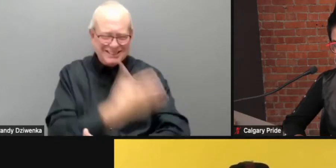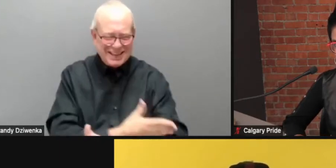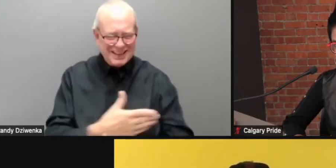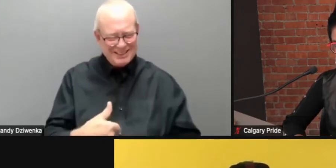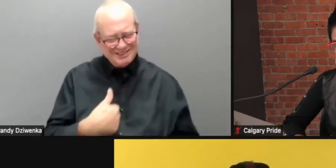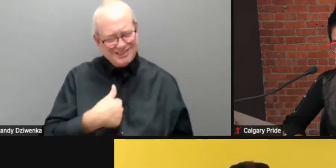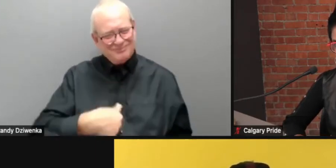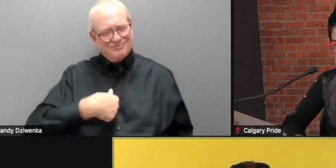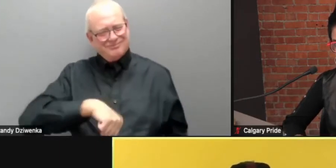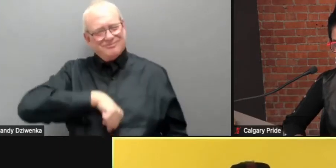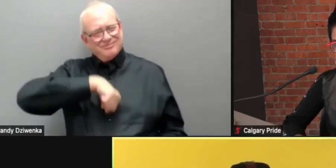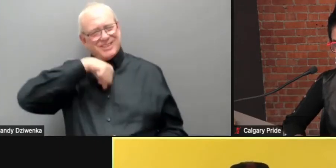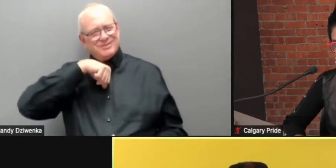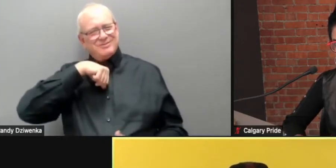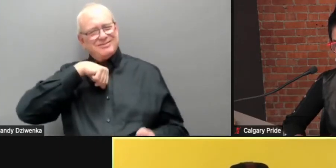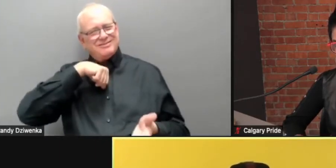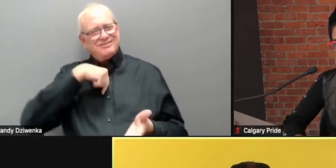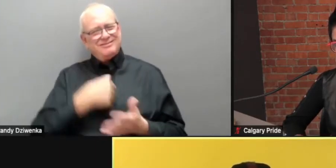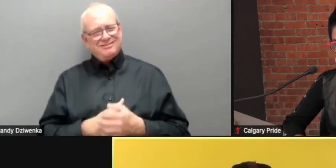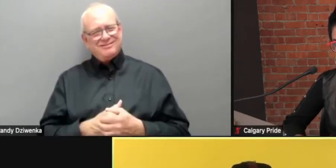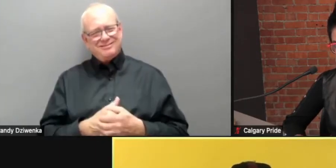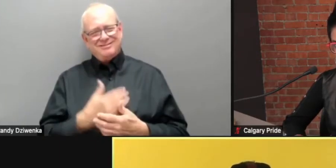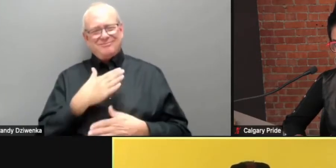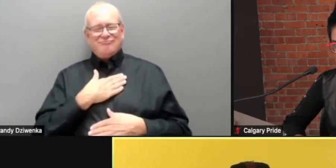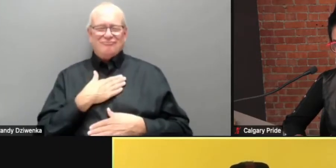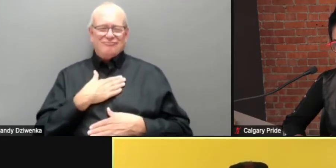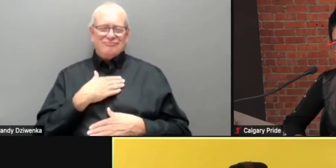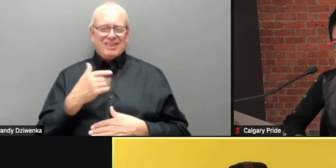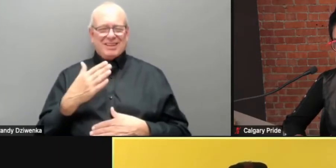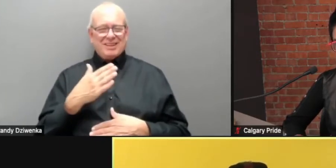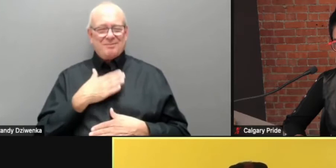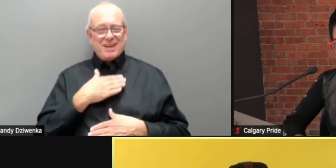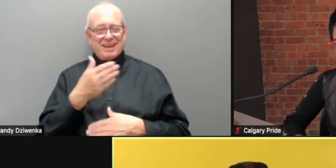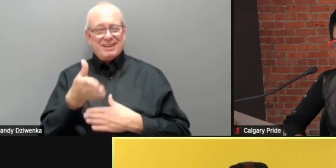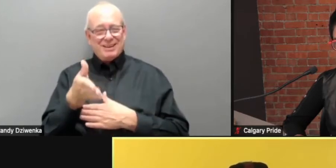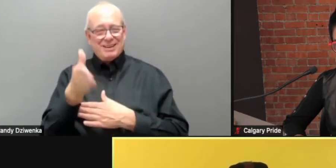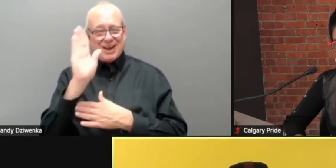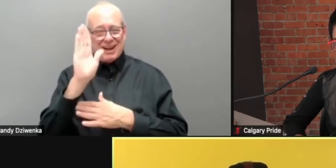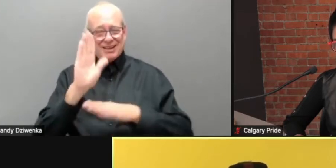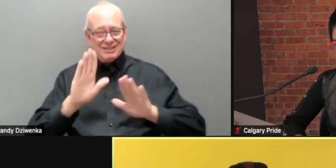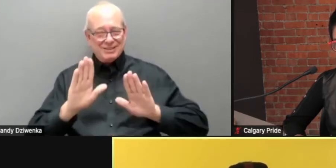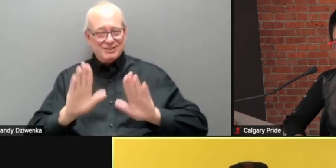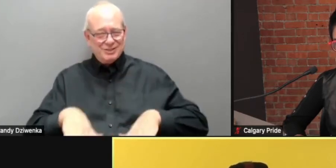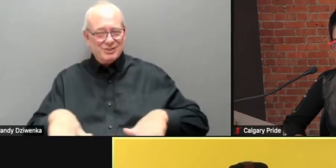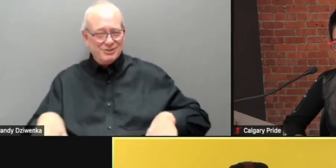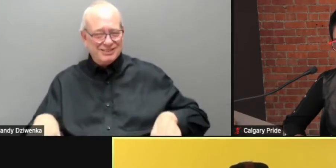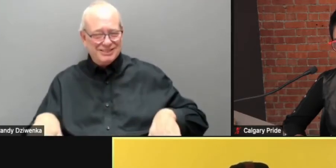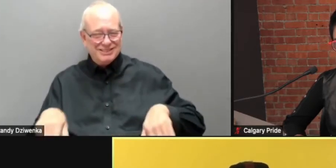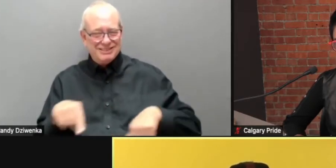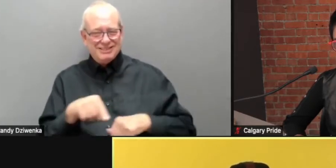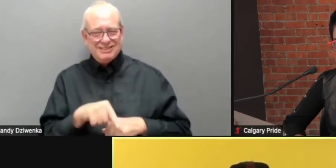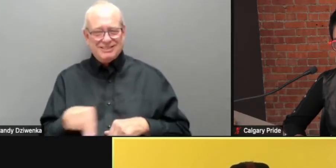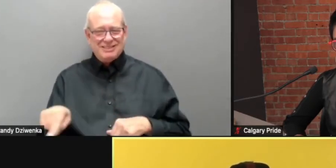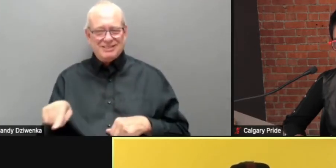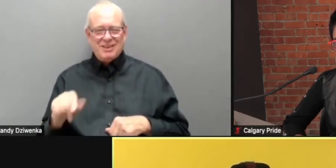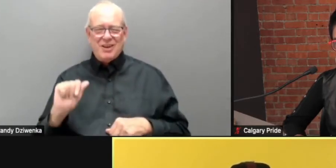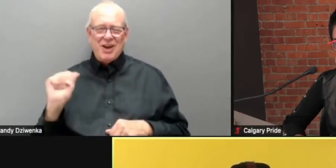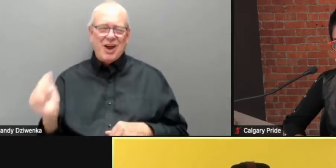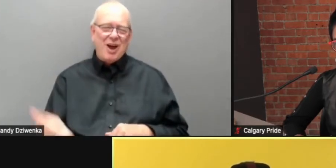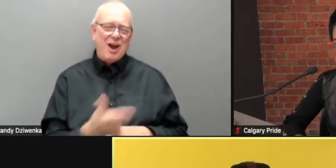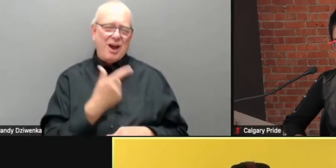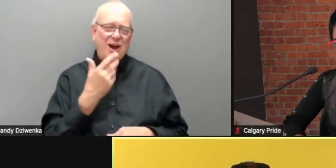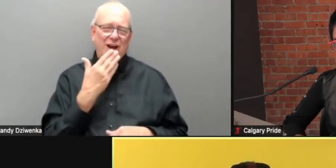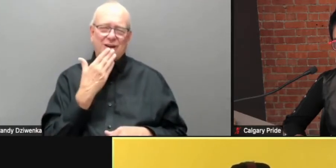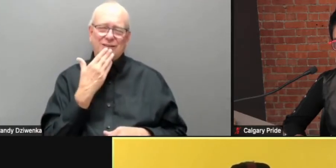And all my godchildren are all well placed in the world, and they are doing pretty well, and they are also spreading the